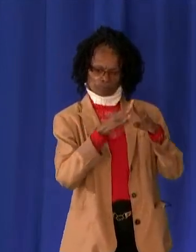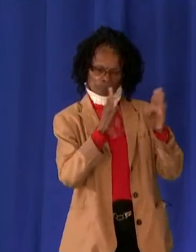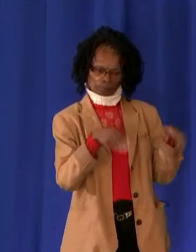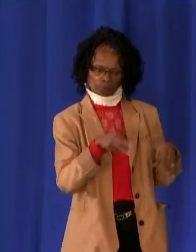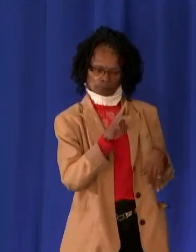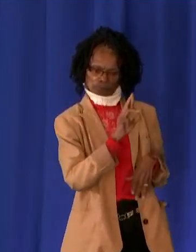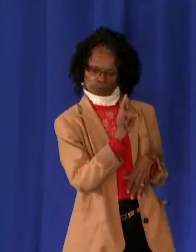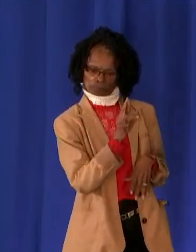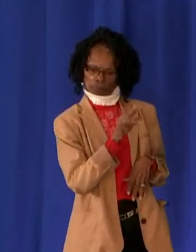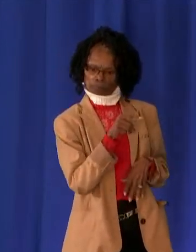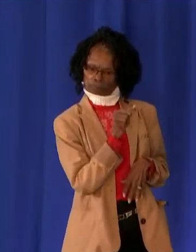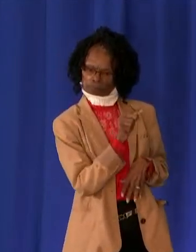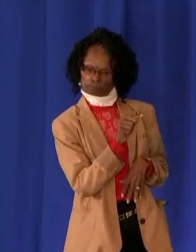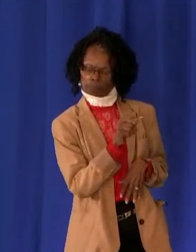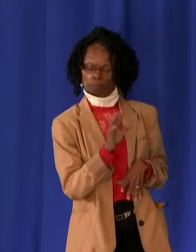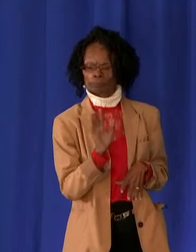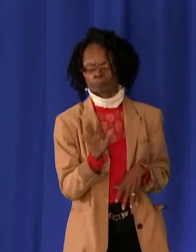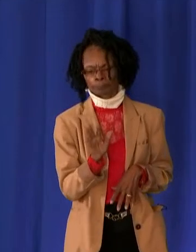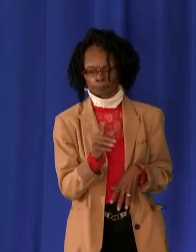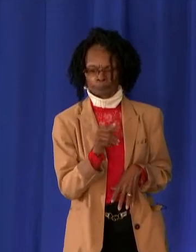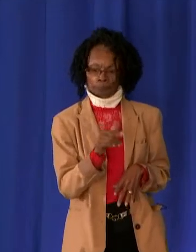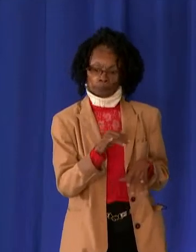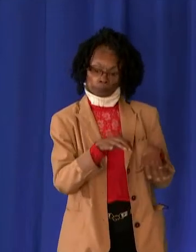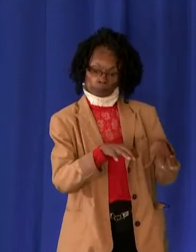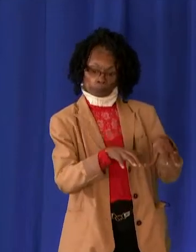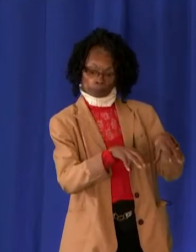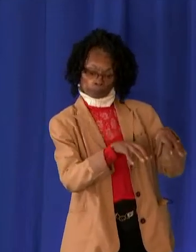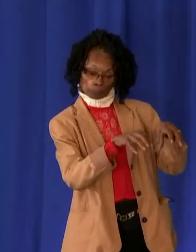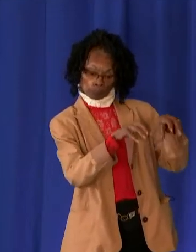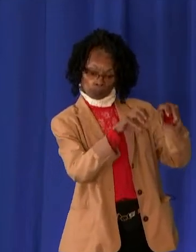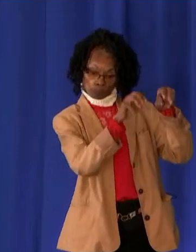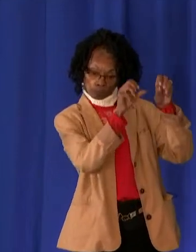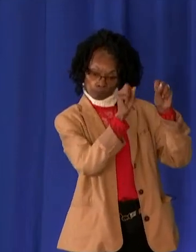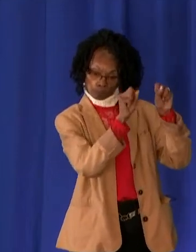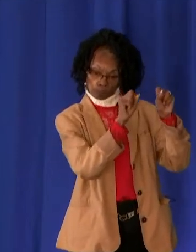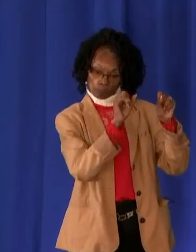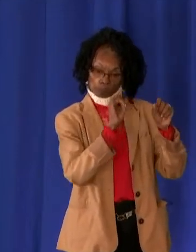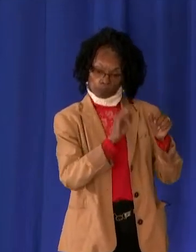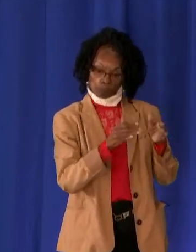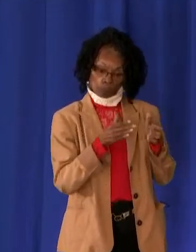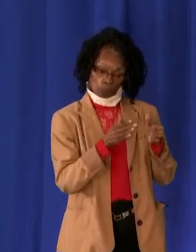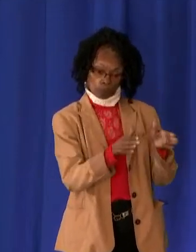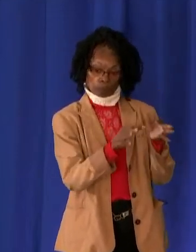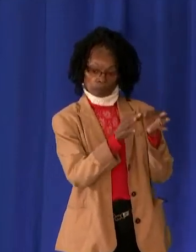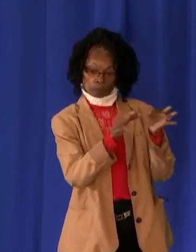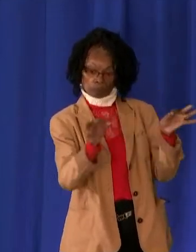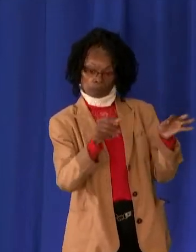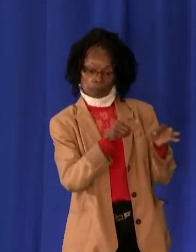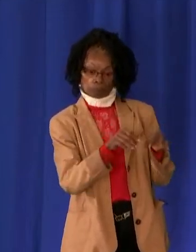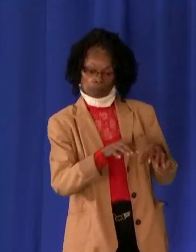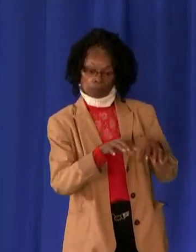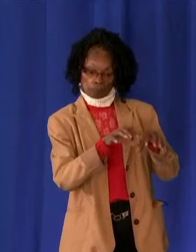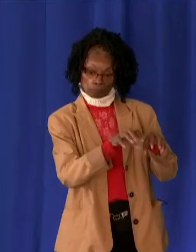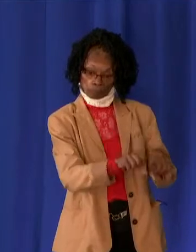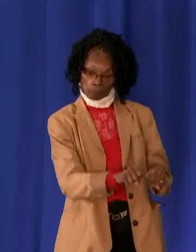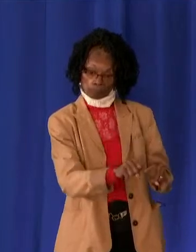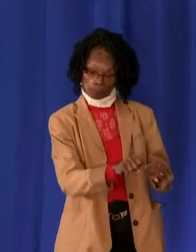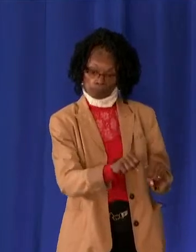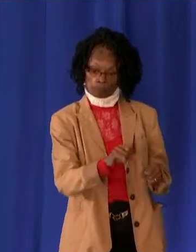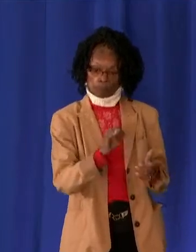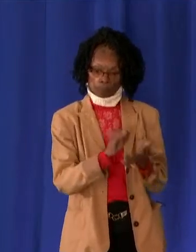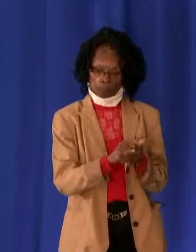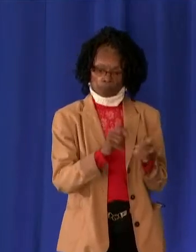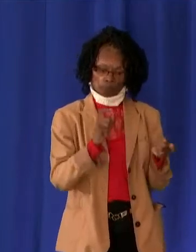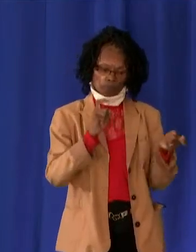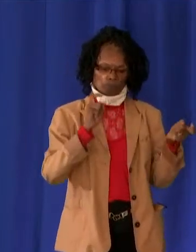that, well, when they take over, that's the way it was put, in November, that basically things